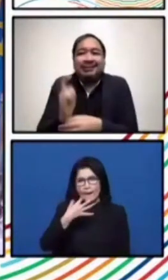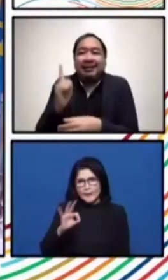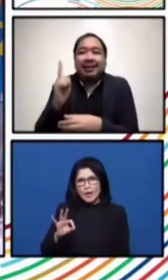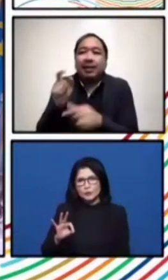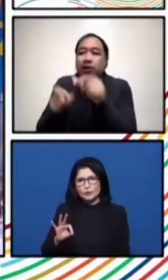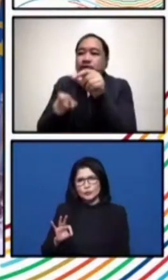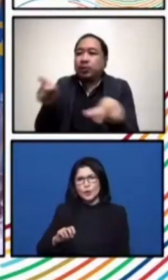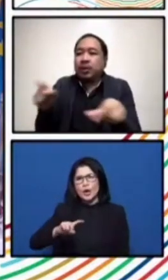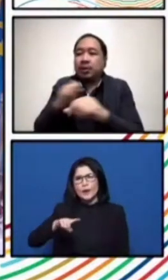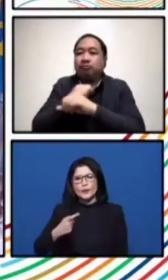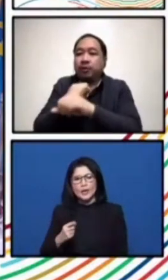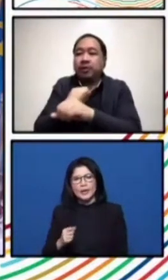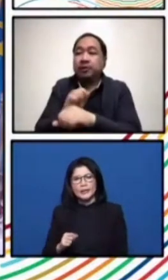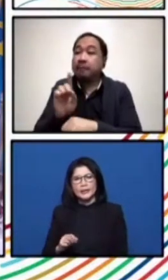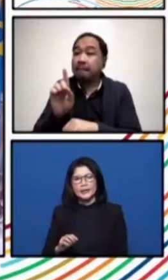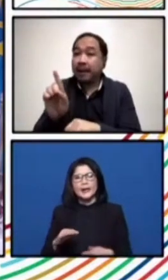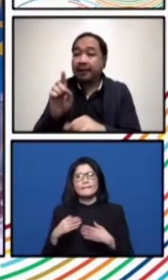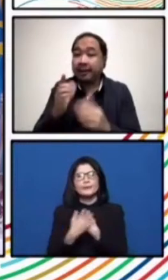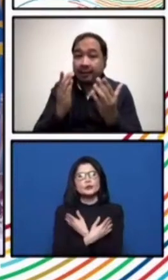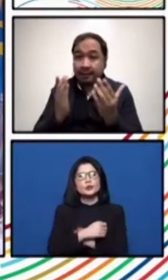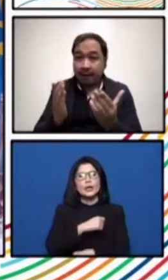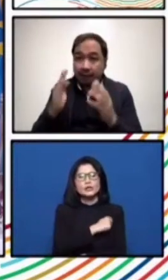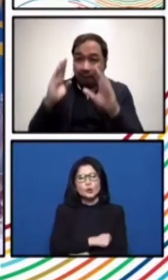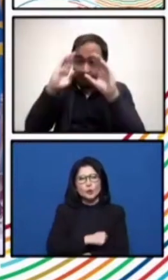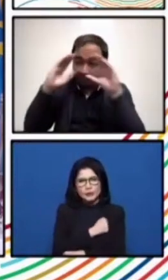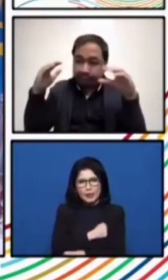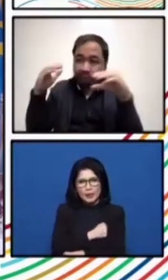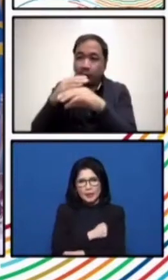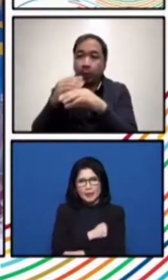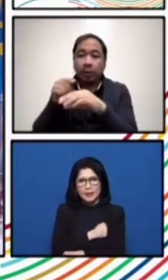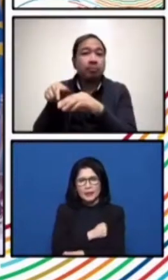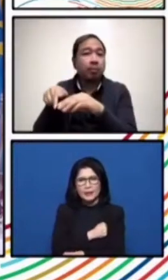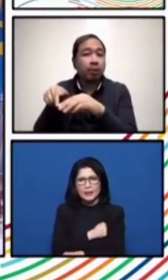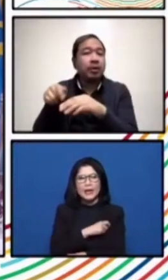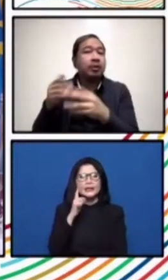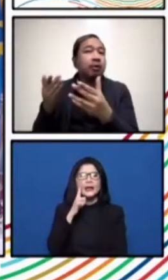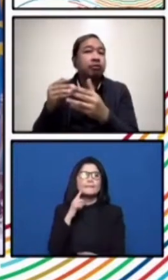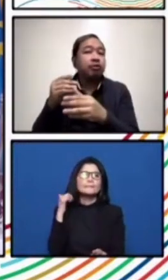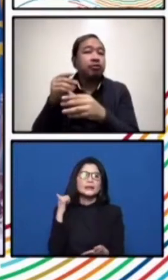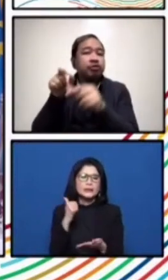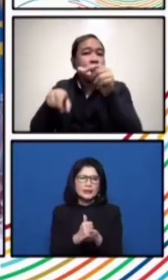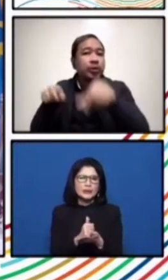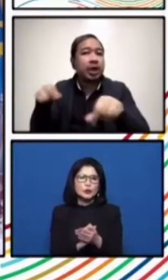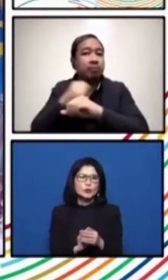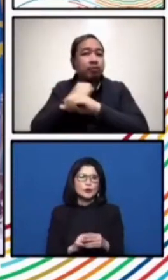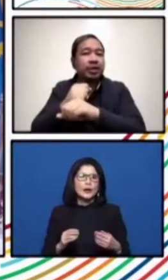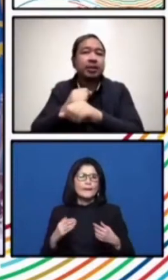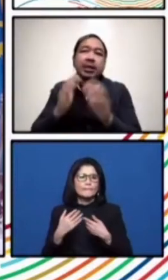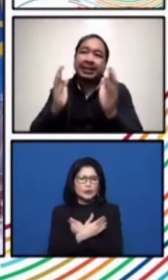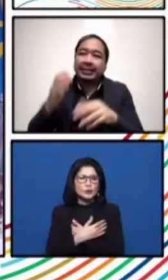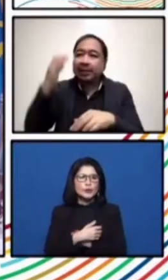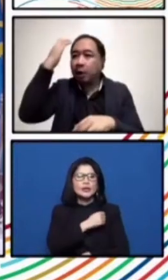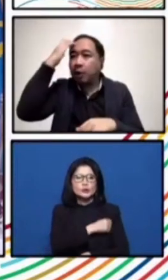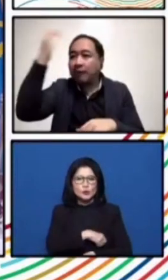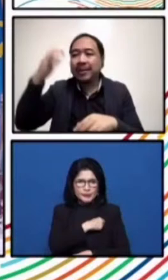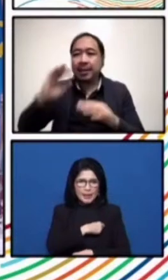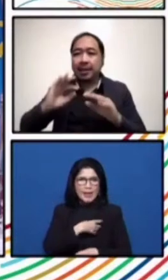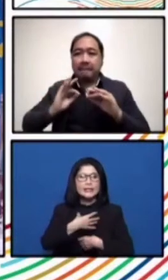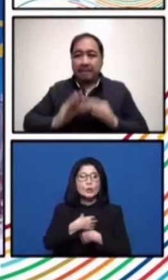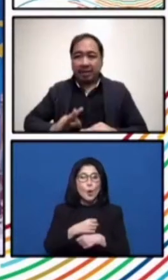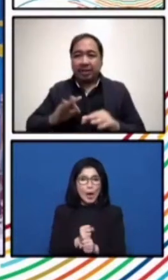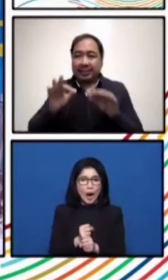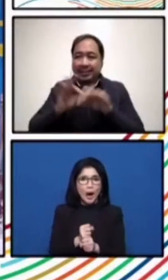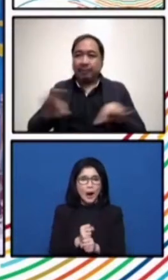it's the focal point for social protection in the country we need the relevant government Ministries as well as